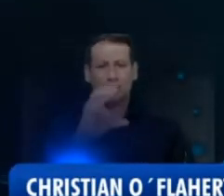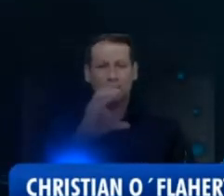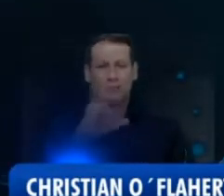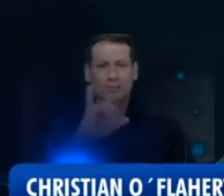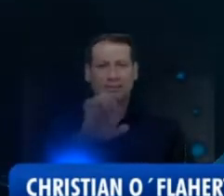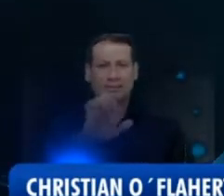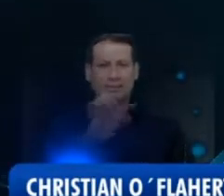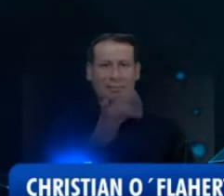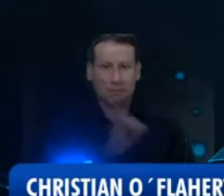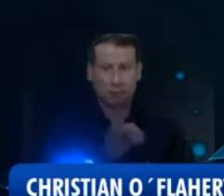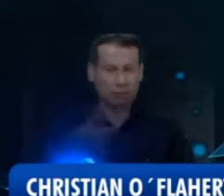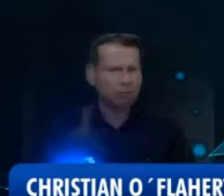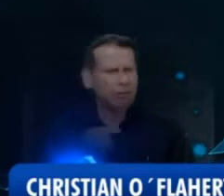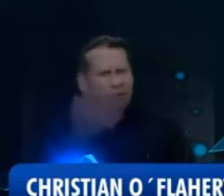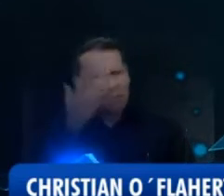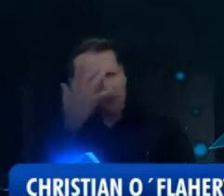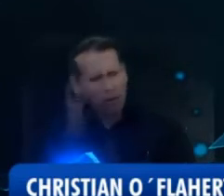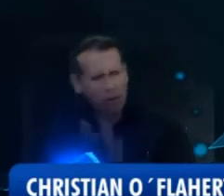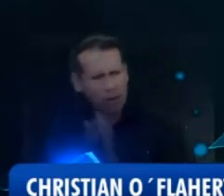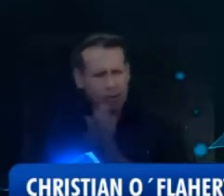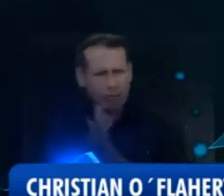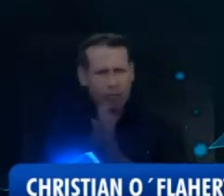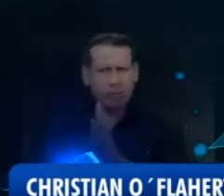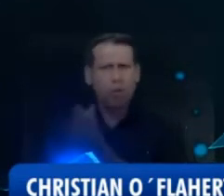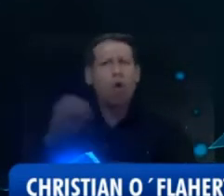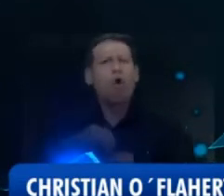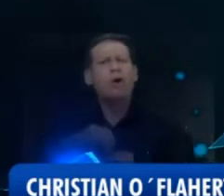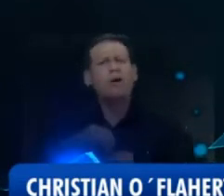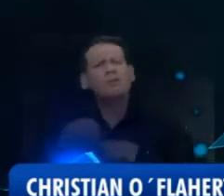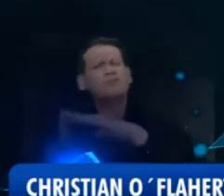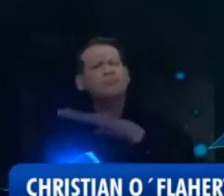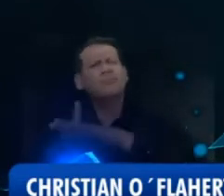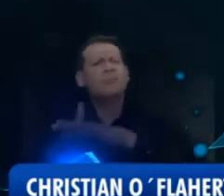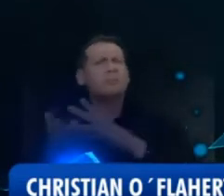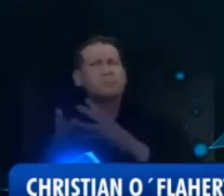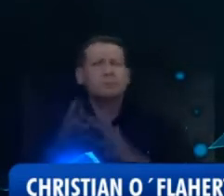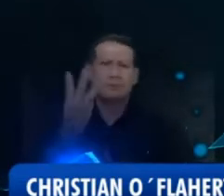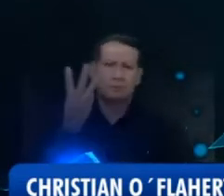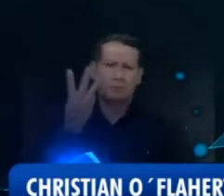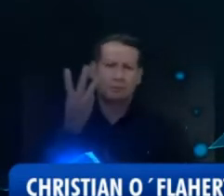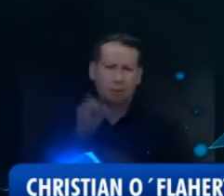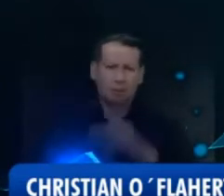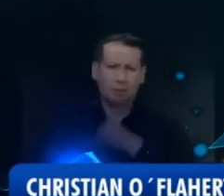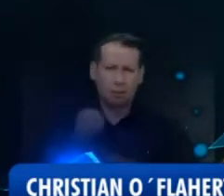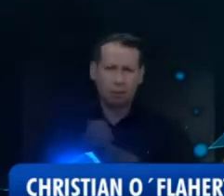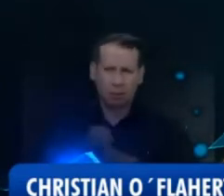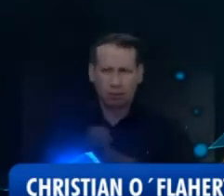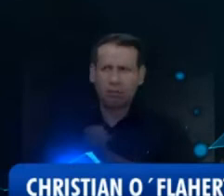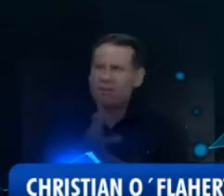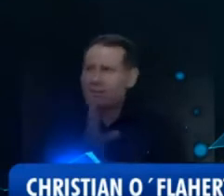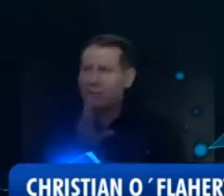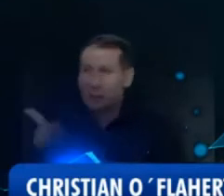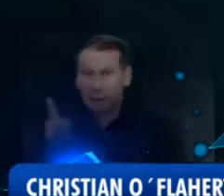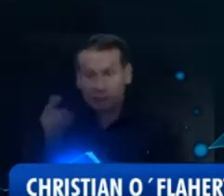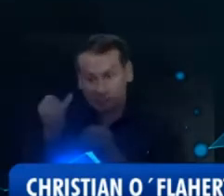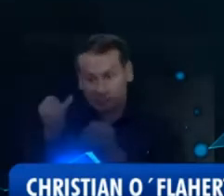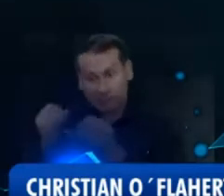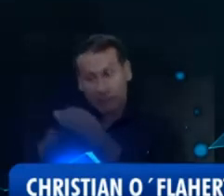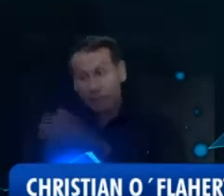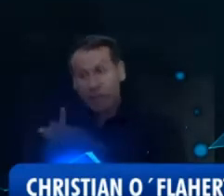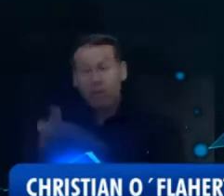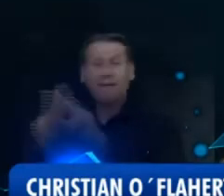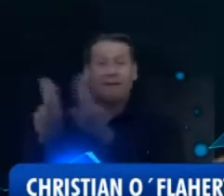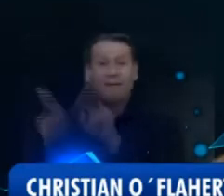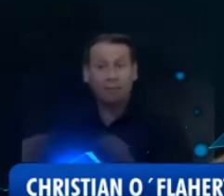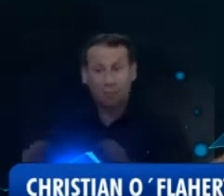in working together in this exercise. The organization was created some 30 years by the first internet